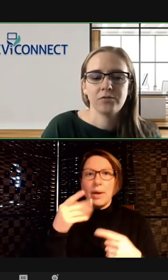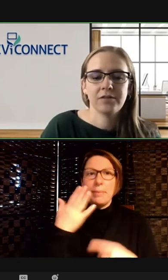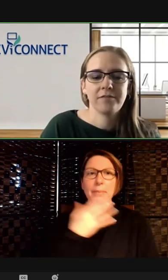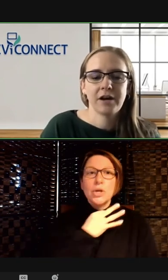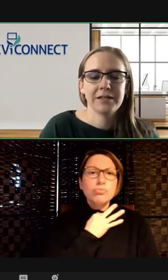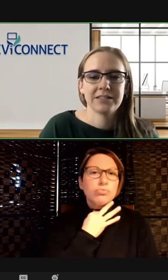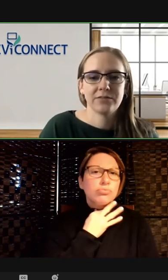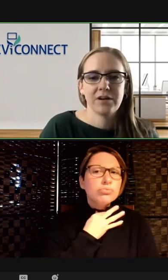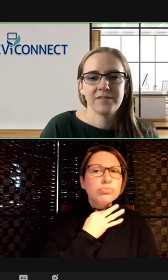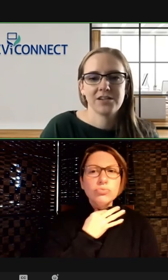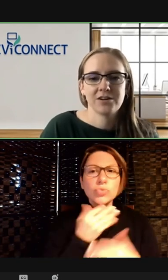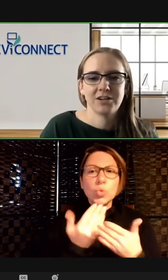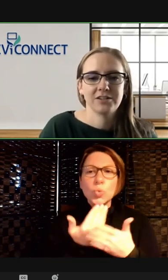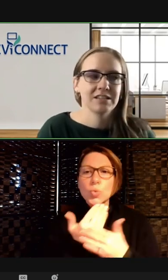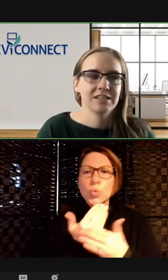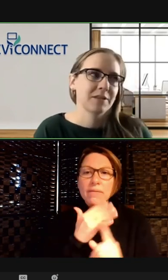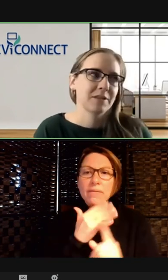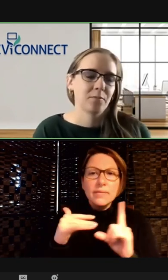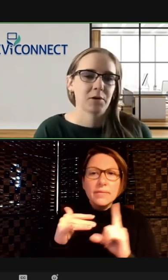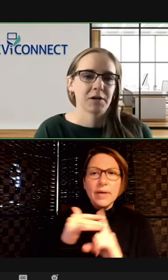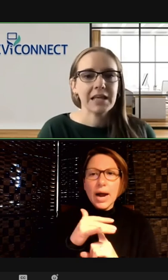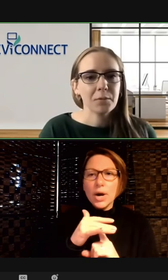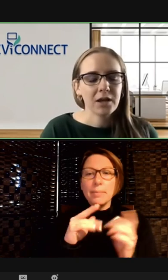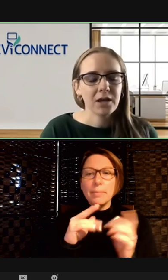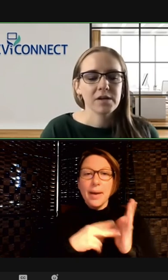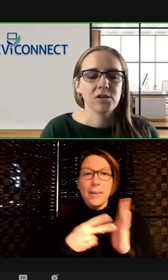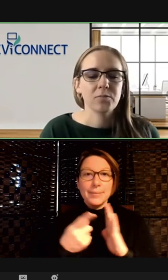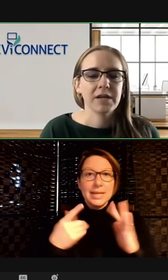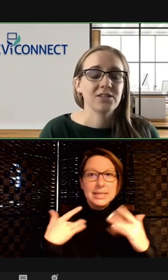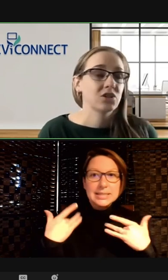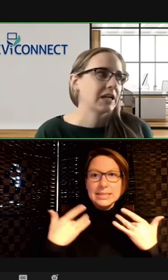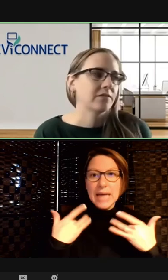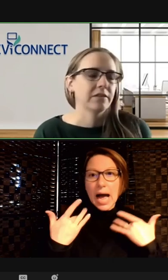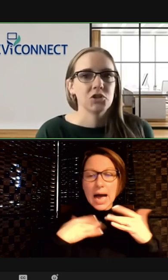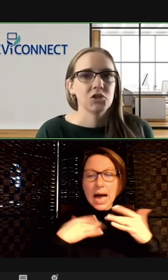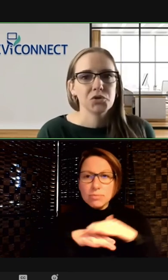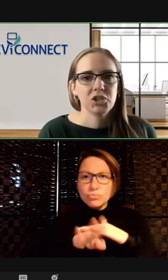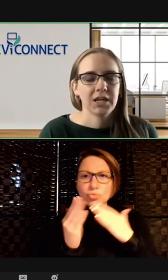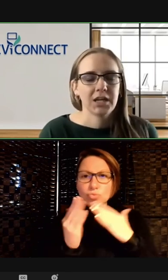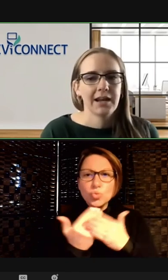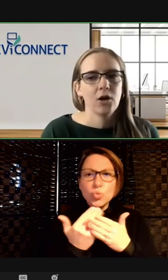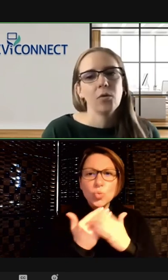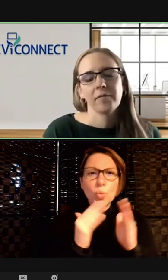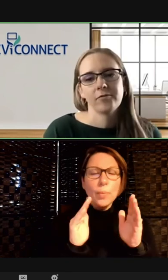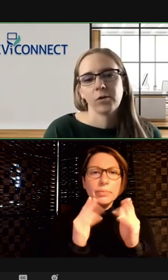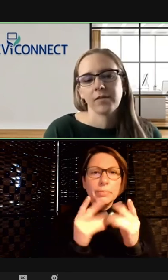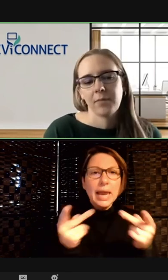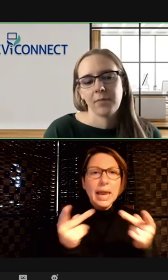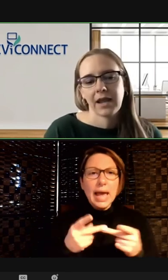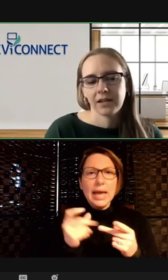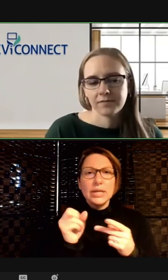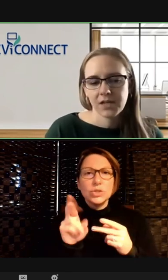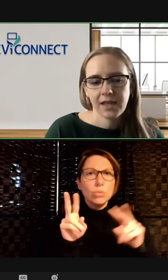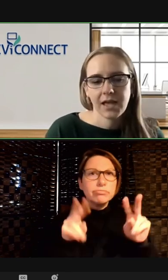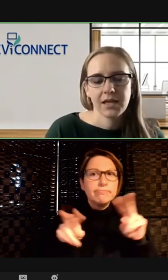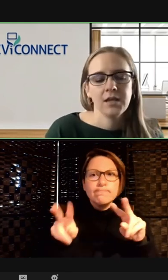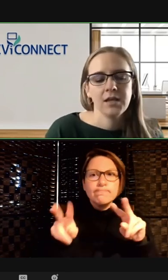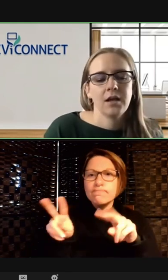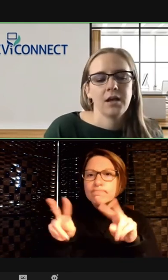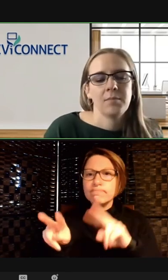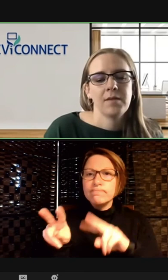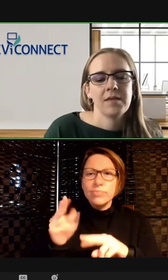occurring in new environments. So all of a sudden you're starting to see them a little bit more excited when they go into the new place. They're just kind of visually checking it out, where before they might not have